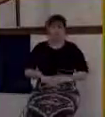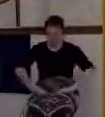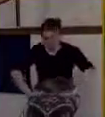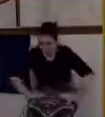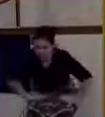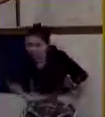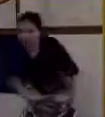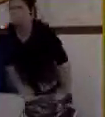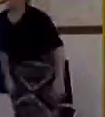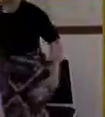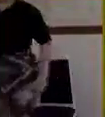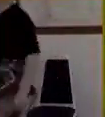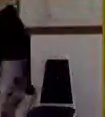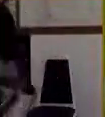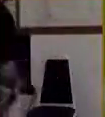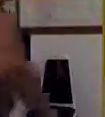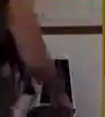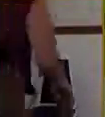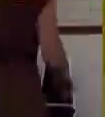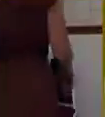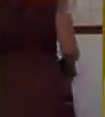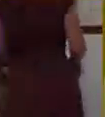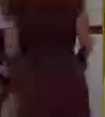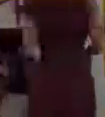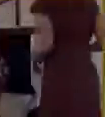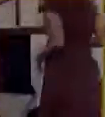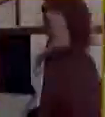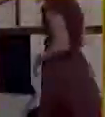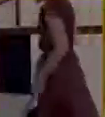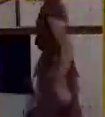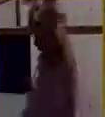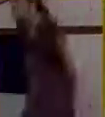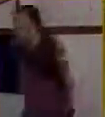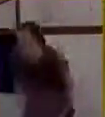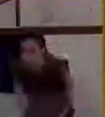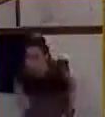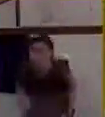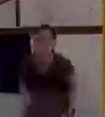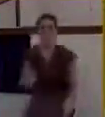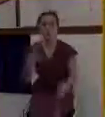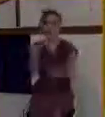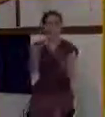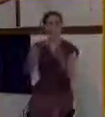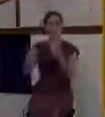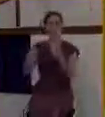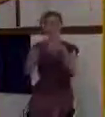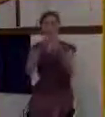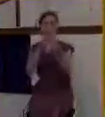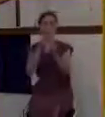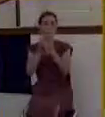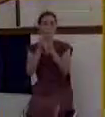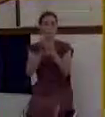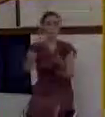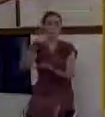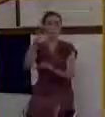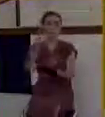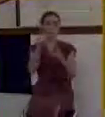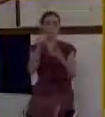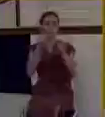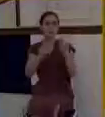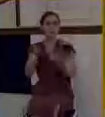heard about the seminary student that he went to seminary. The church gave him a grand going away party Sunday night after